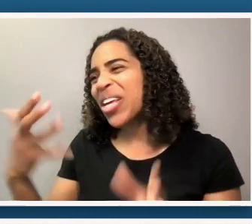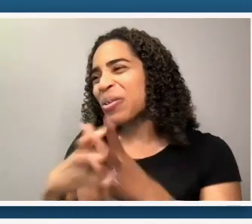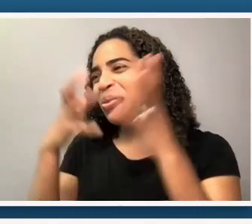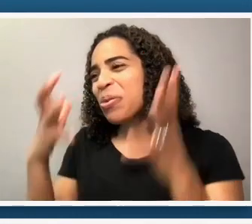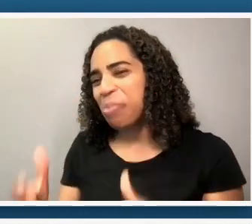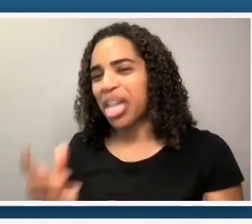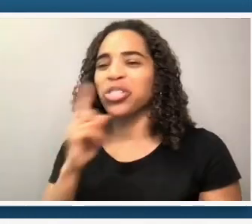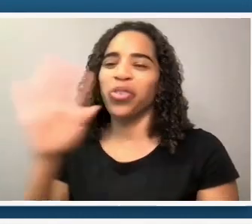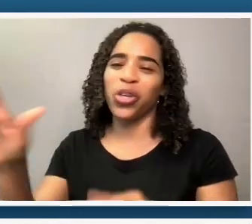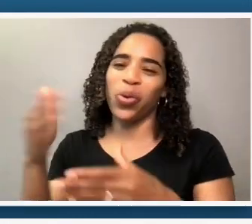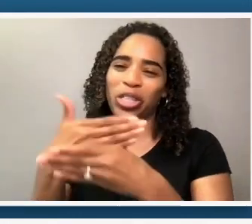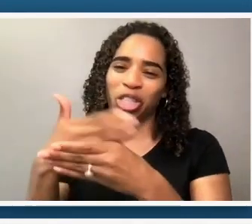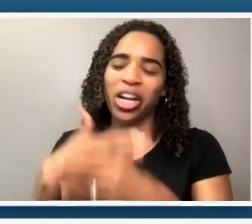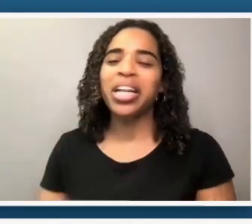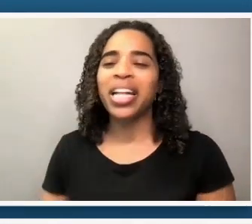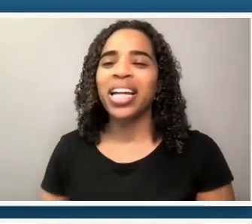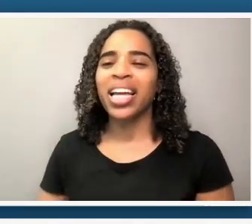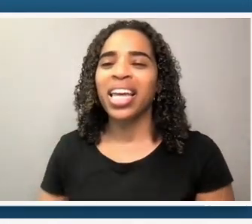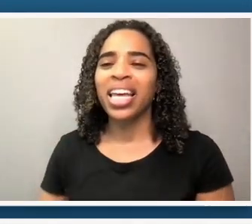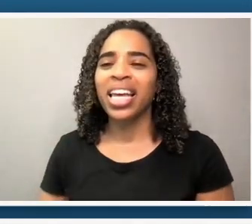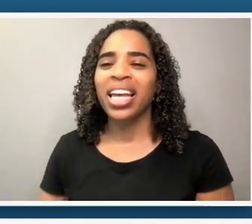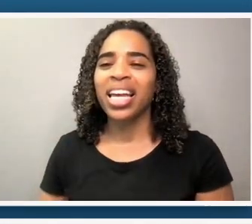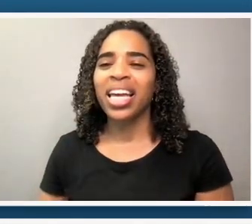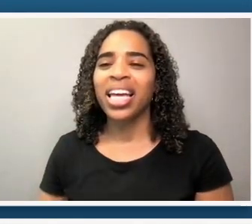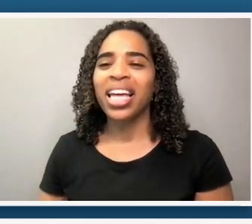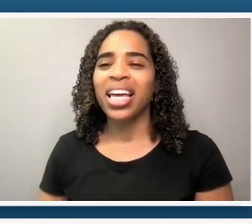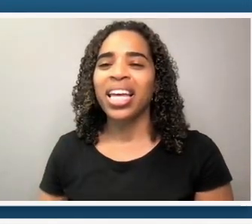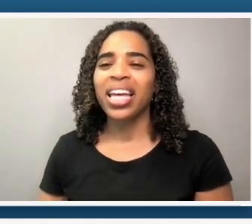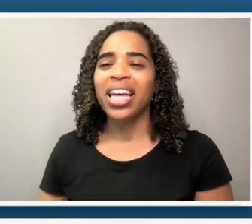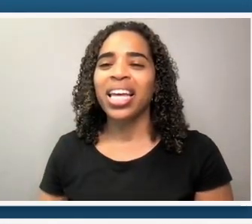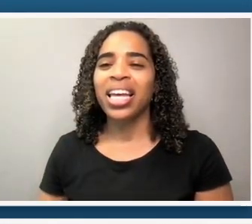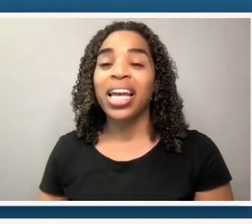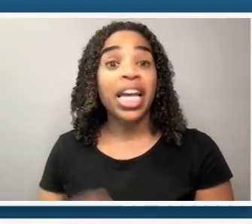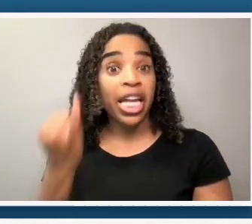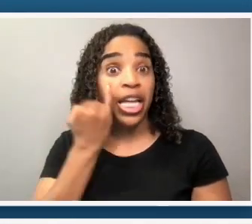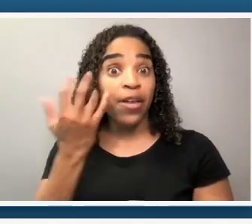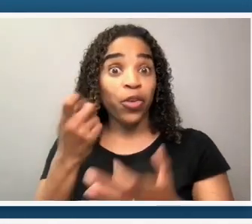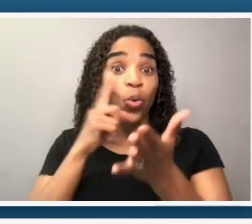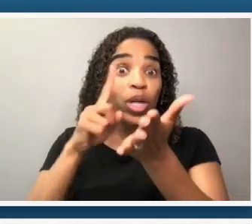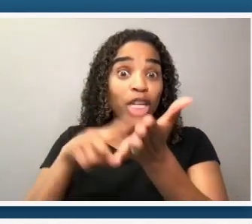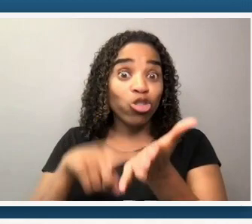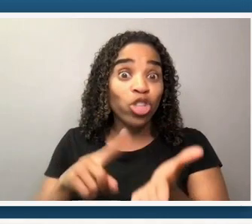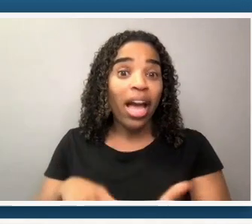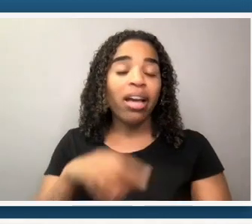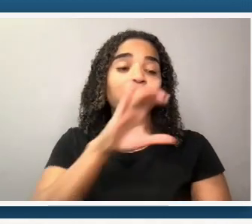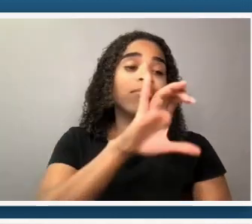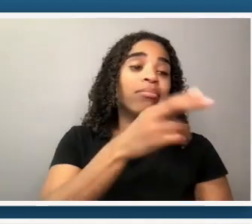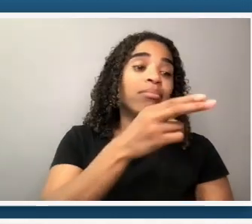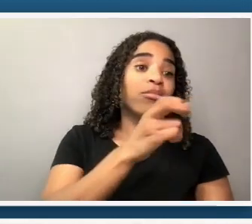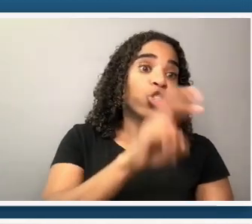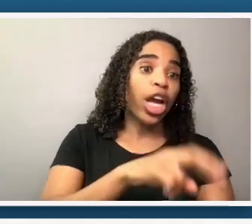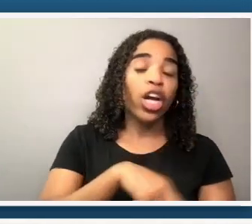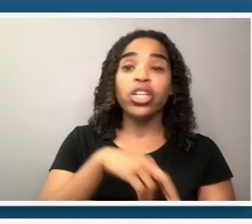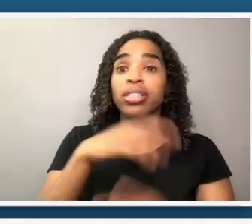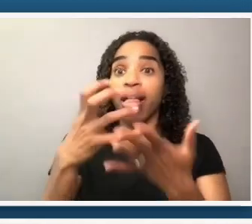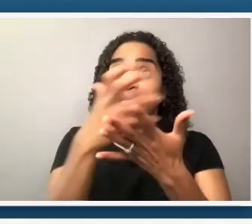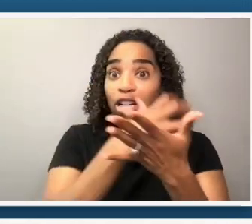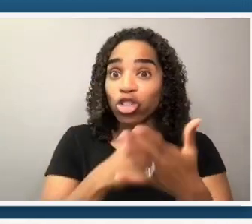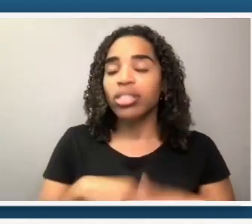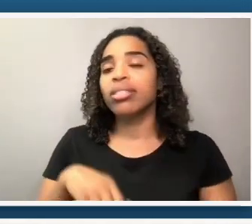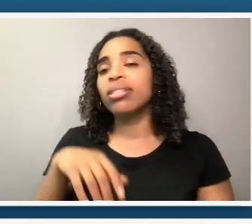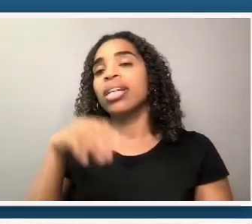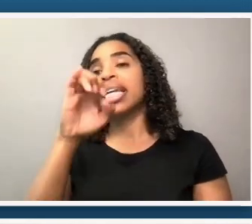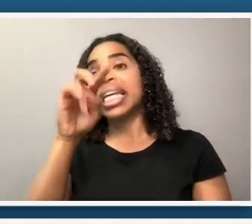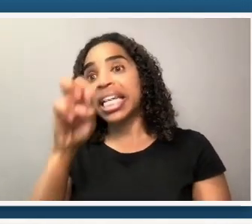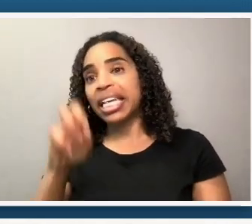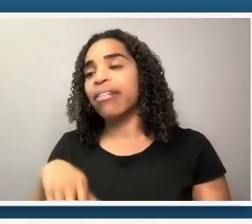that, Sher. Like with even Jason, if you'd like to check out the collections that Sher has created, including the one that she shared today, but